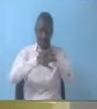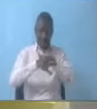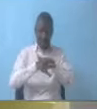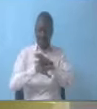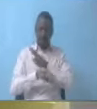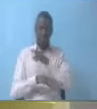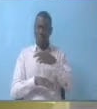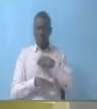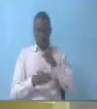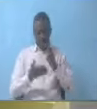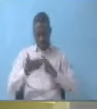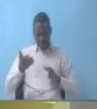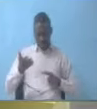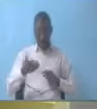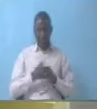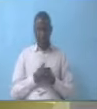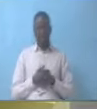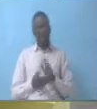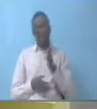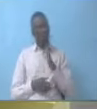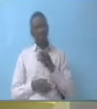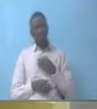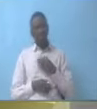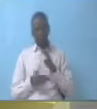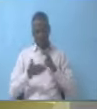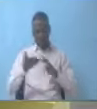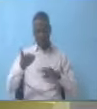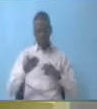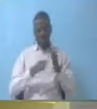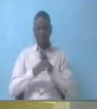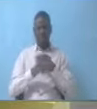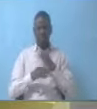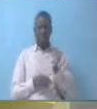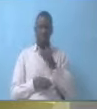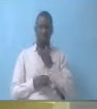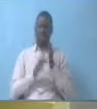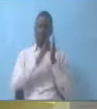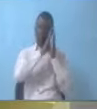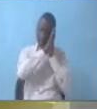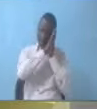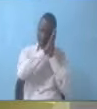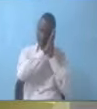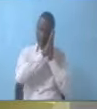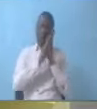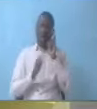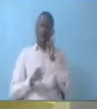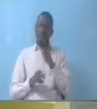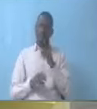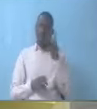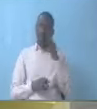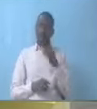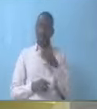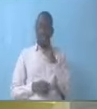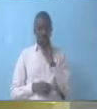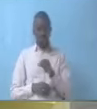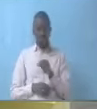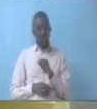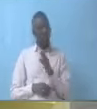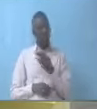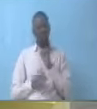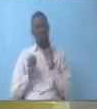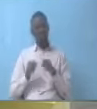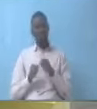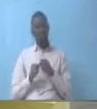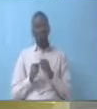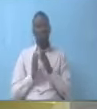I will read it before going to bed. But if I did, I may not be able to sleep. Waye nak suma ko